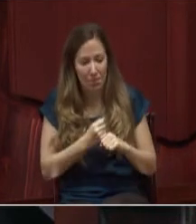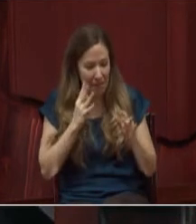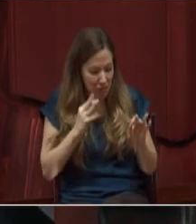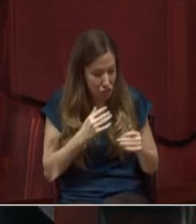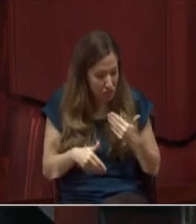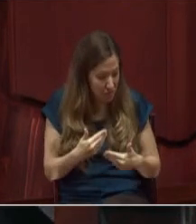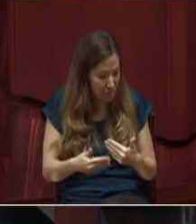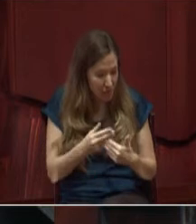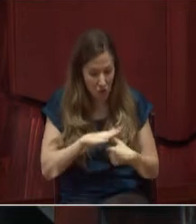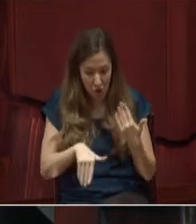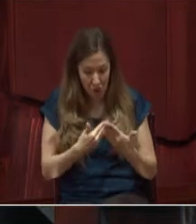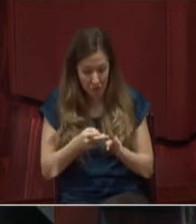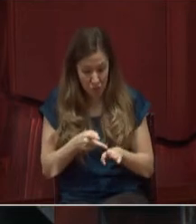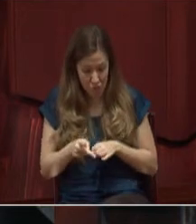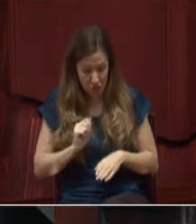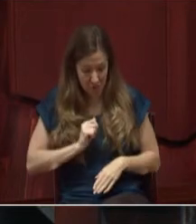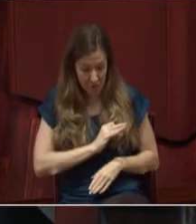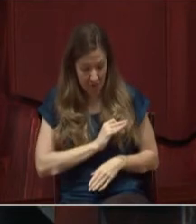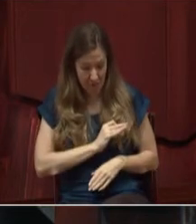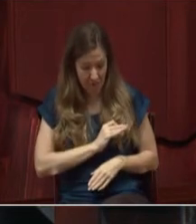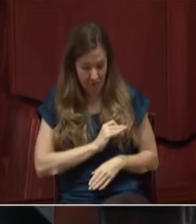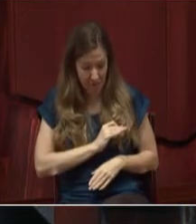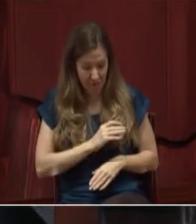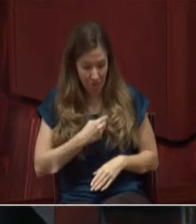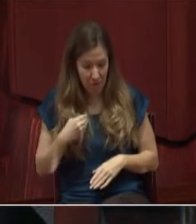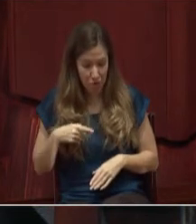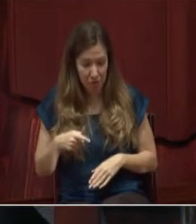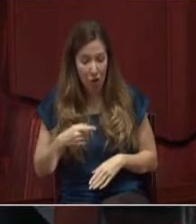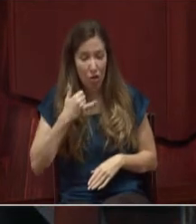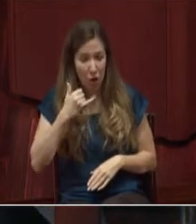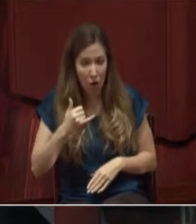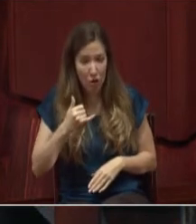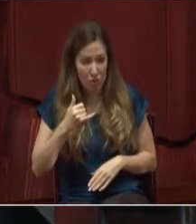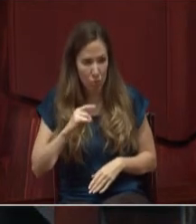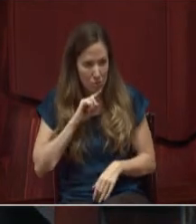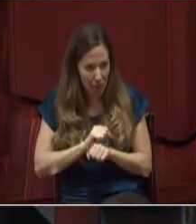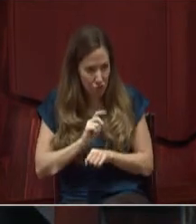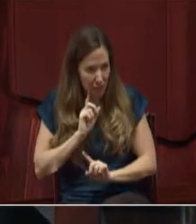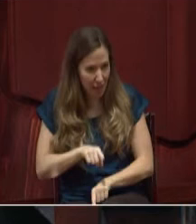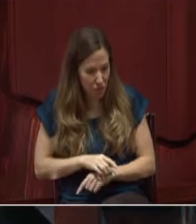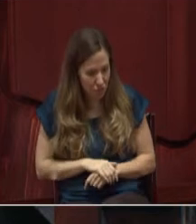All of the professional staff members' calls were answered by